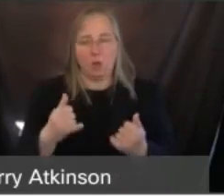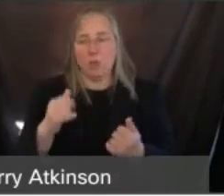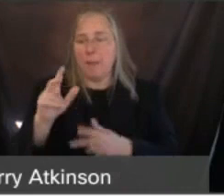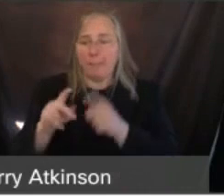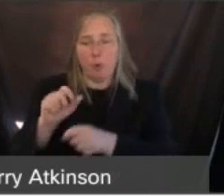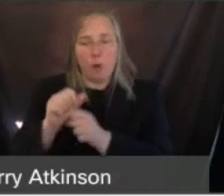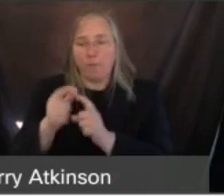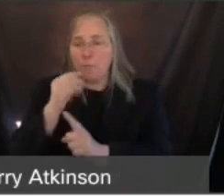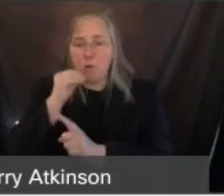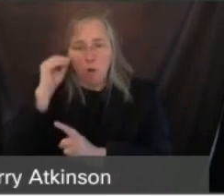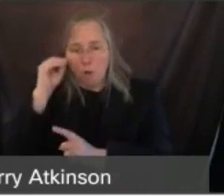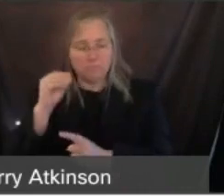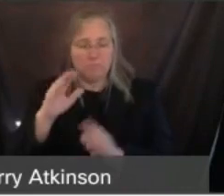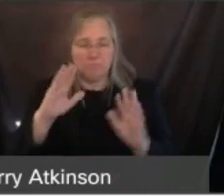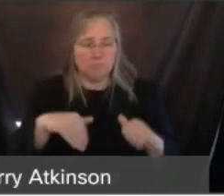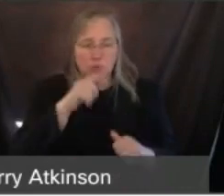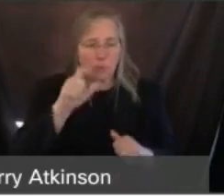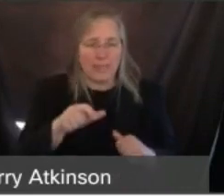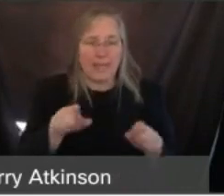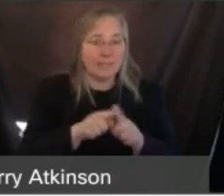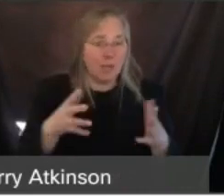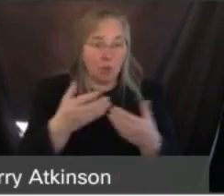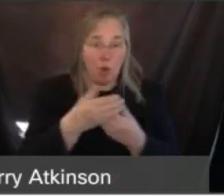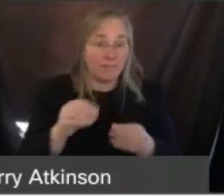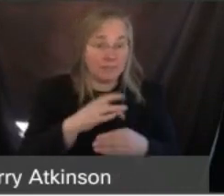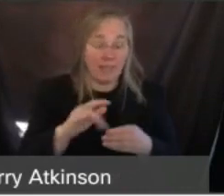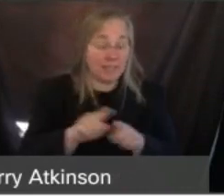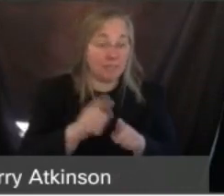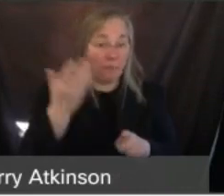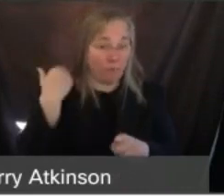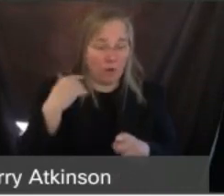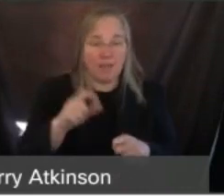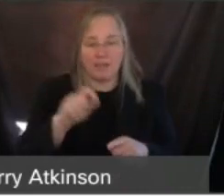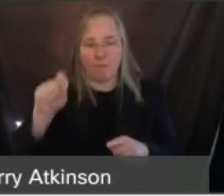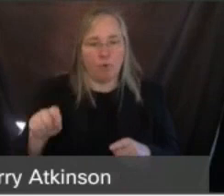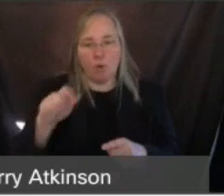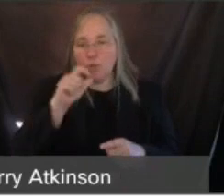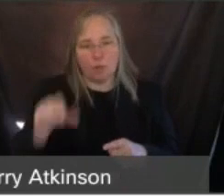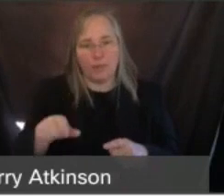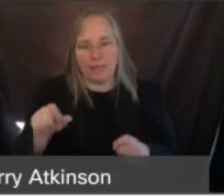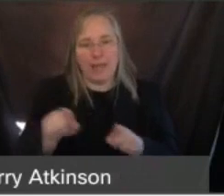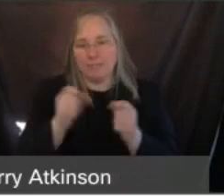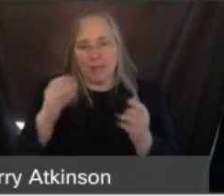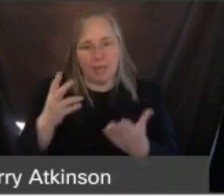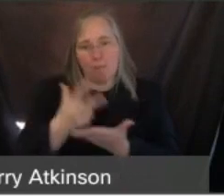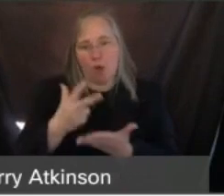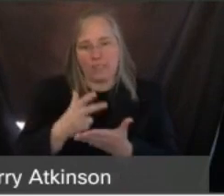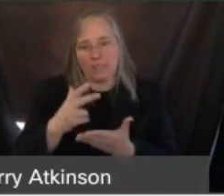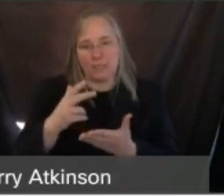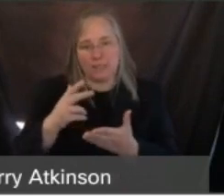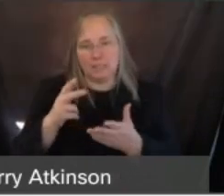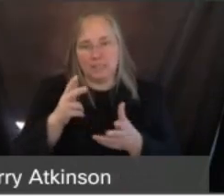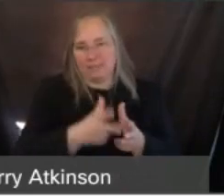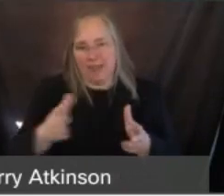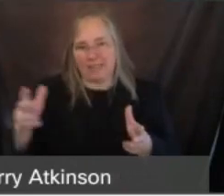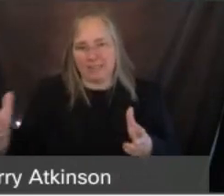we don't need as much office space as we used to. Therefore, we don't need as many parking spaces as well. So that's one of those things where we're going to have